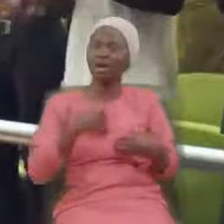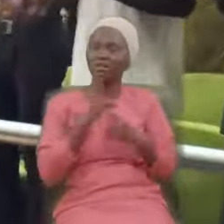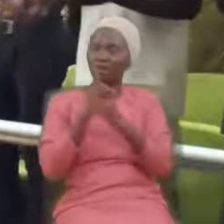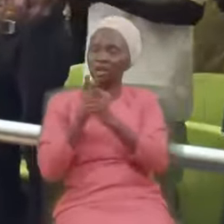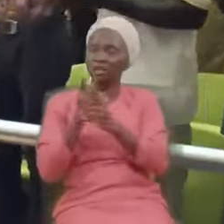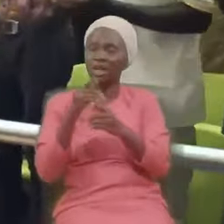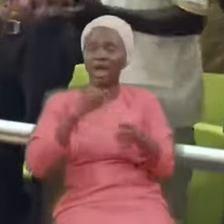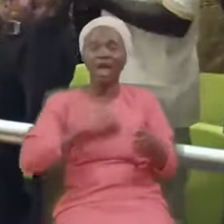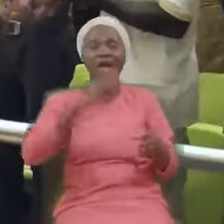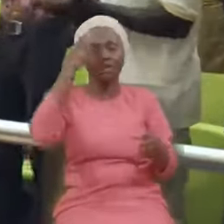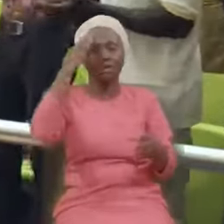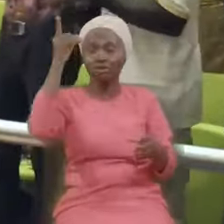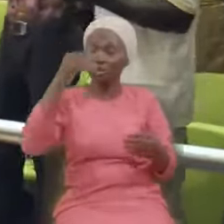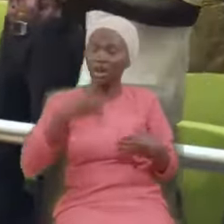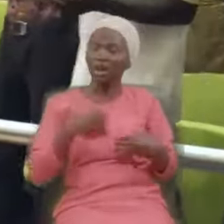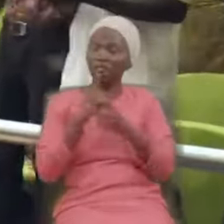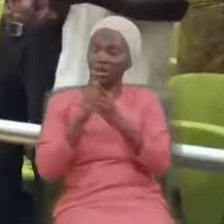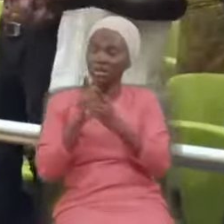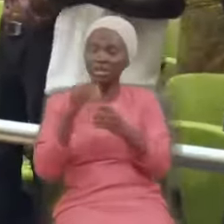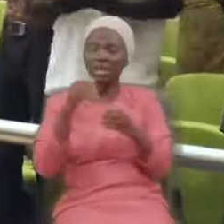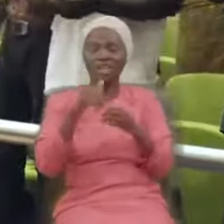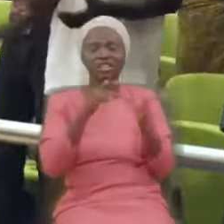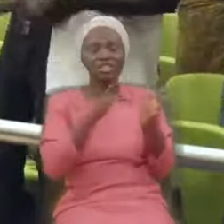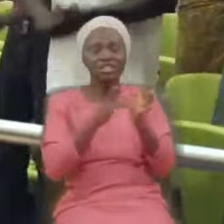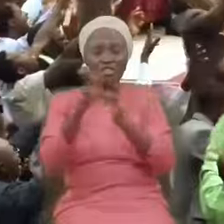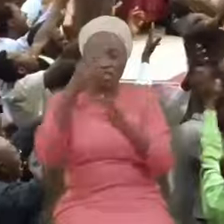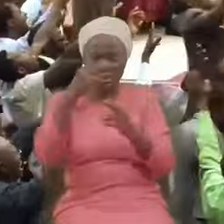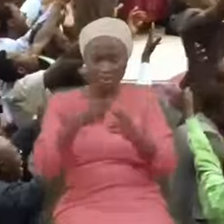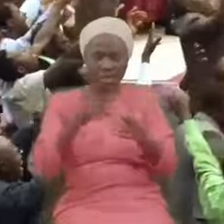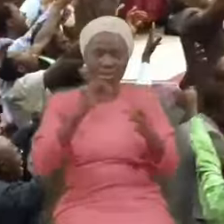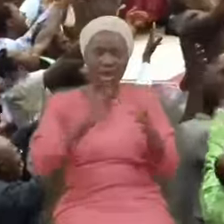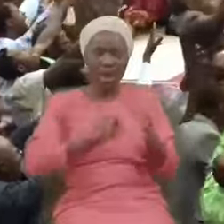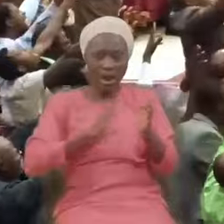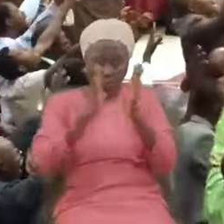In Jesus' name I pray.